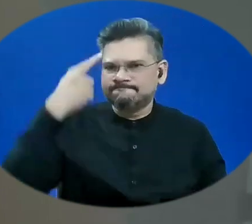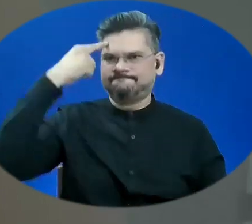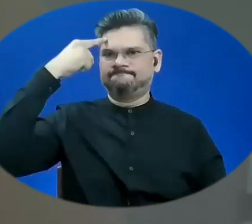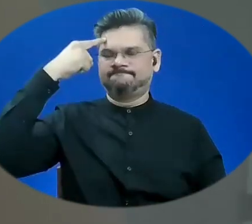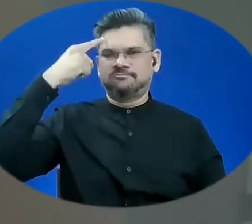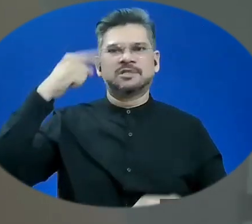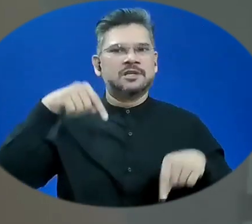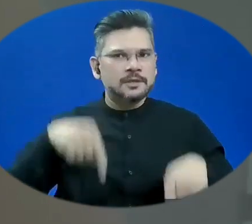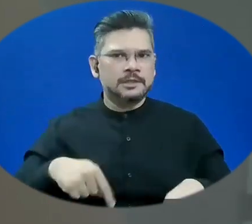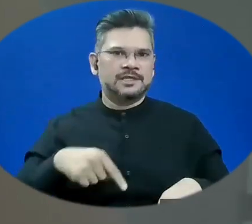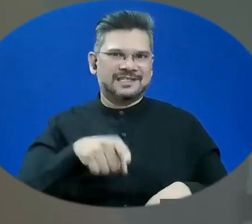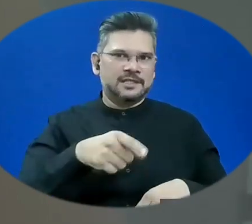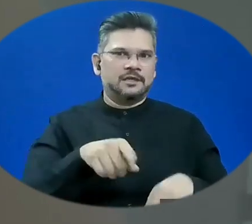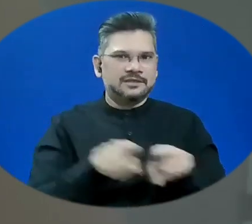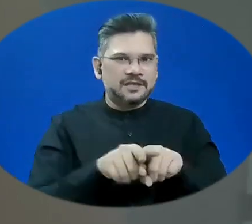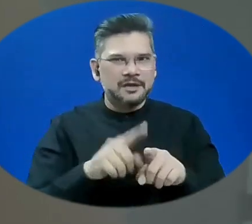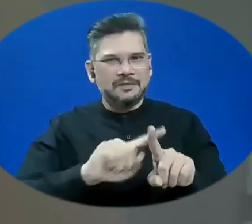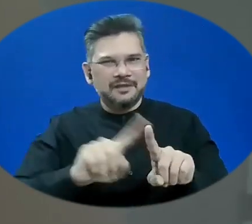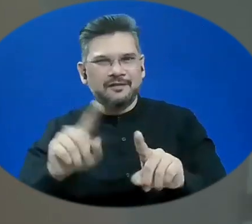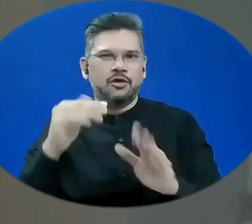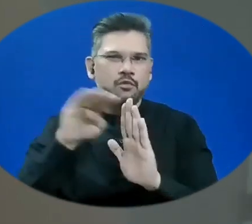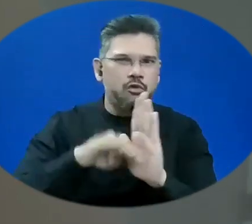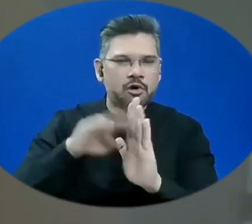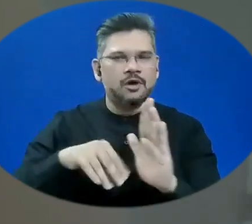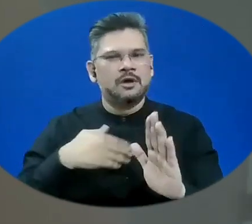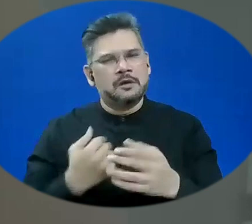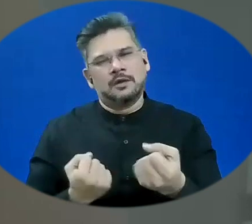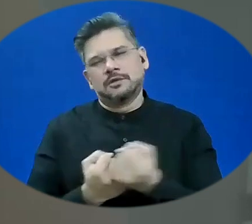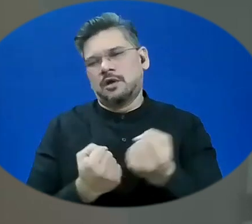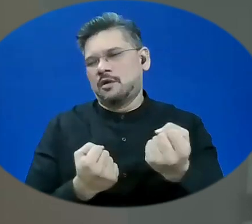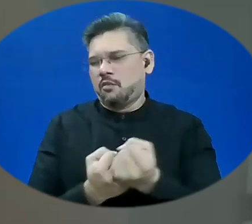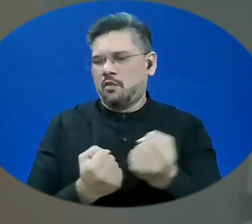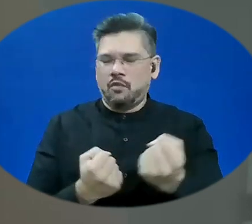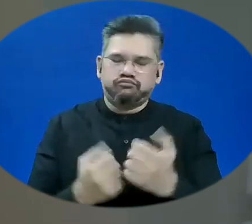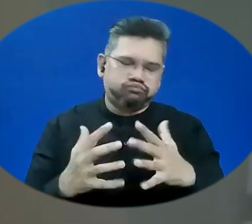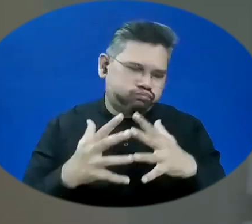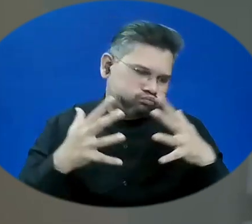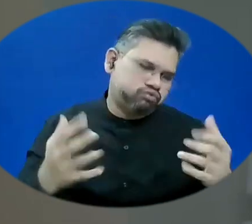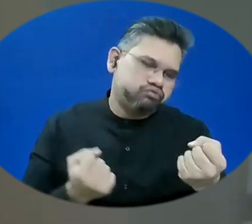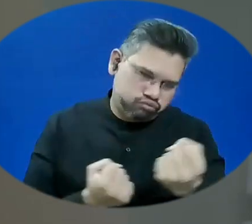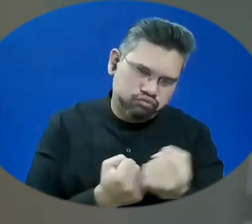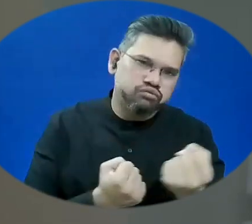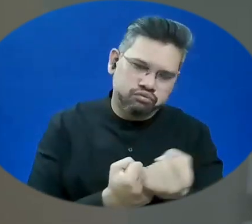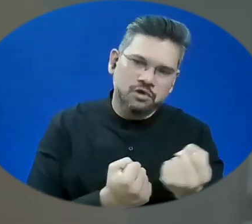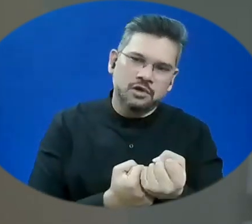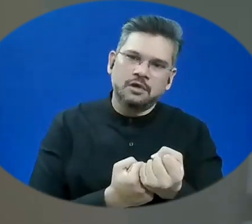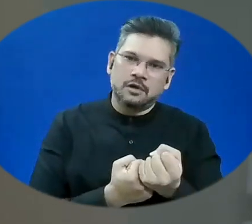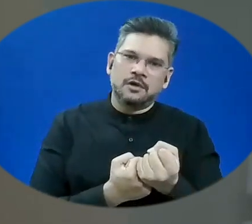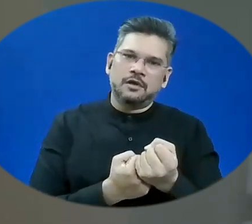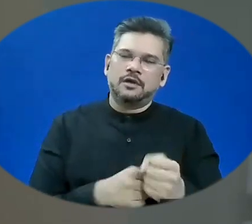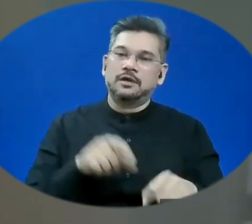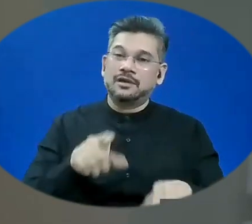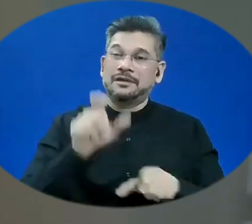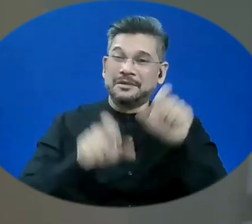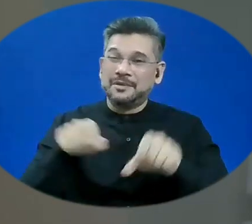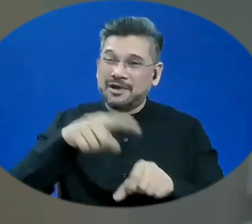in general of the idea of involving more and more the public and the people experiencing with lived experience of